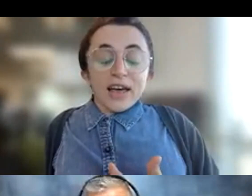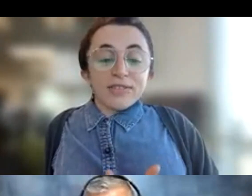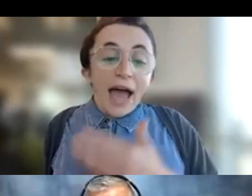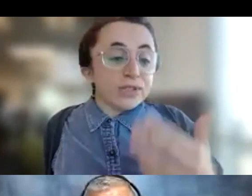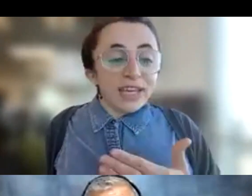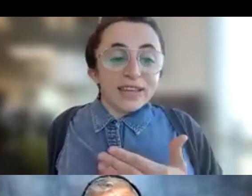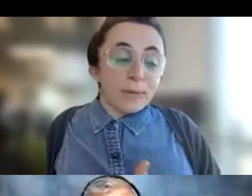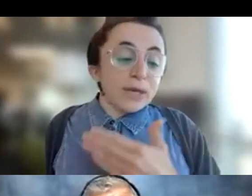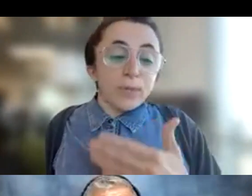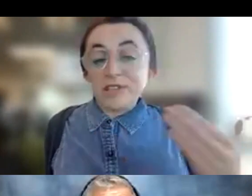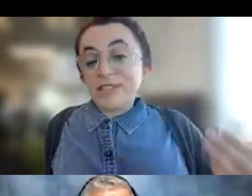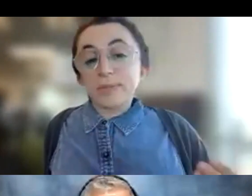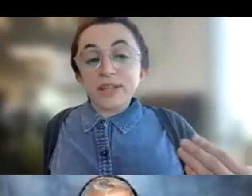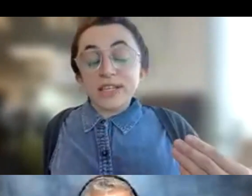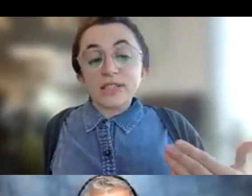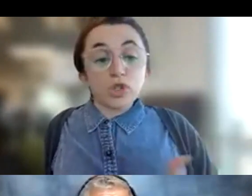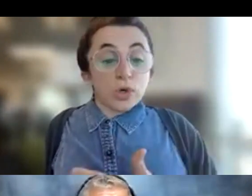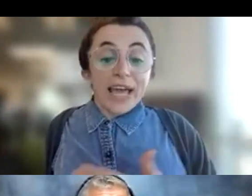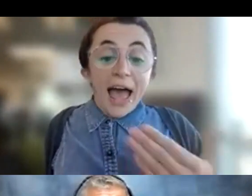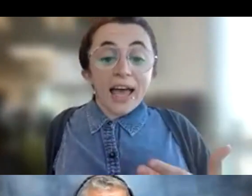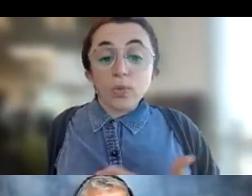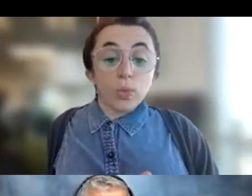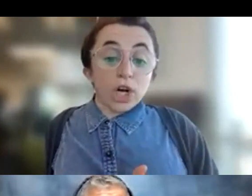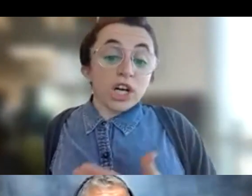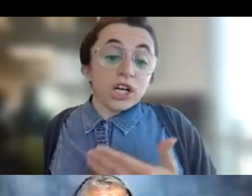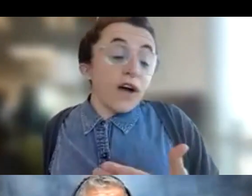historically the housing that people with disabilities majority